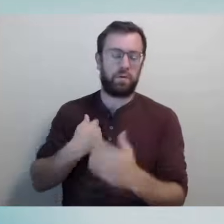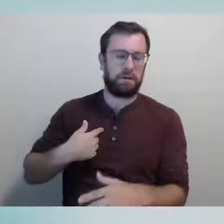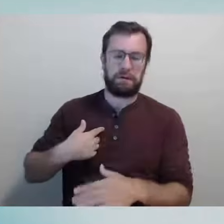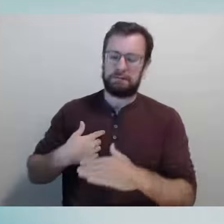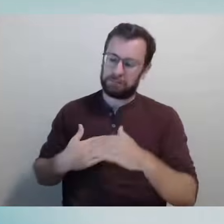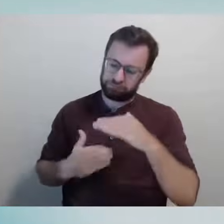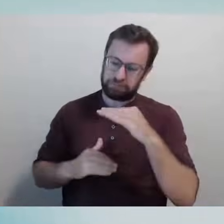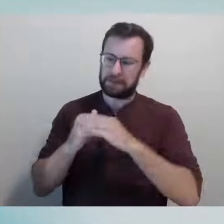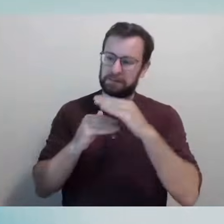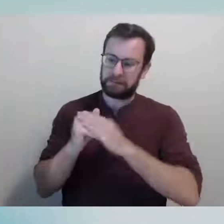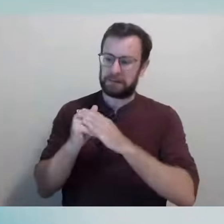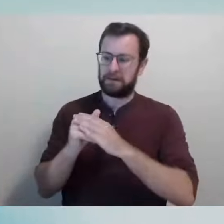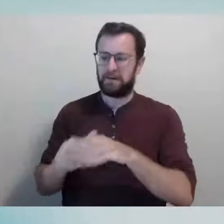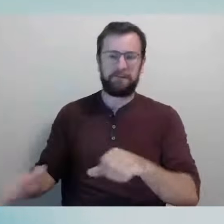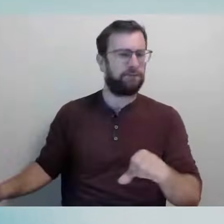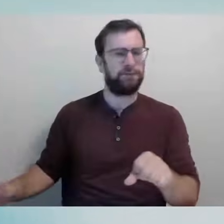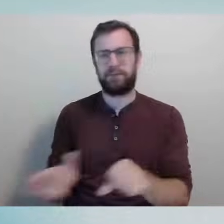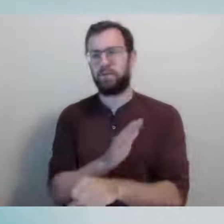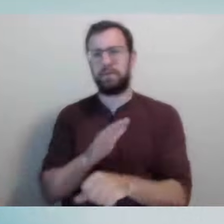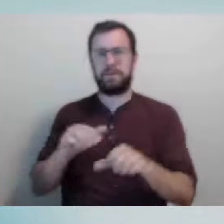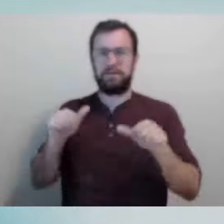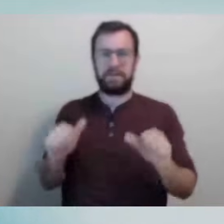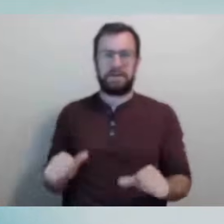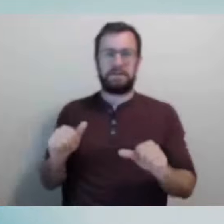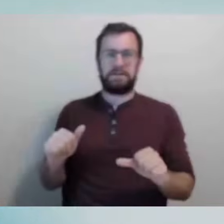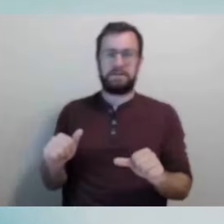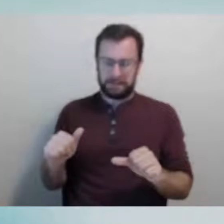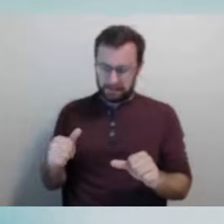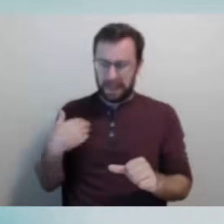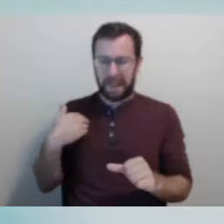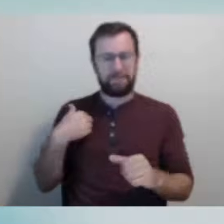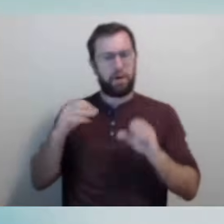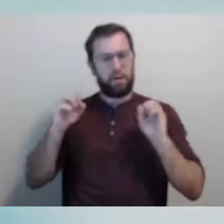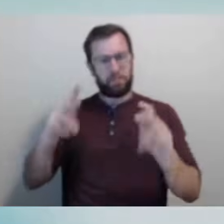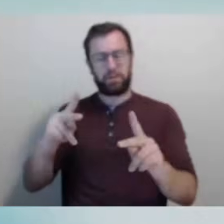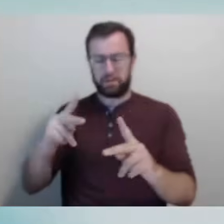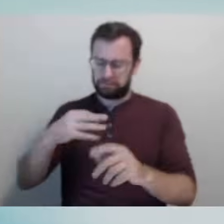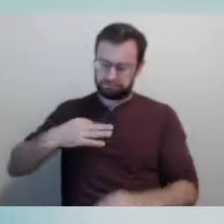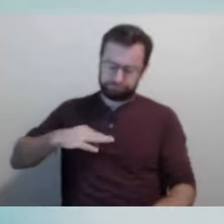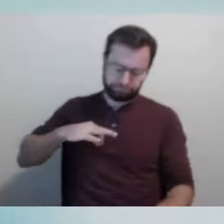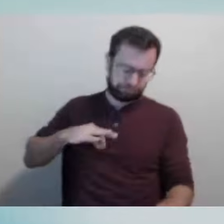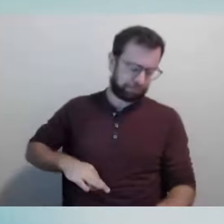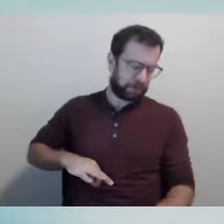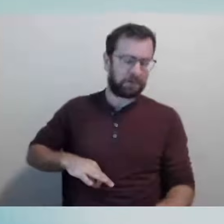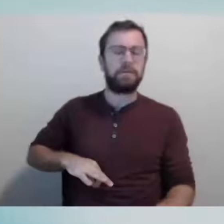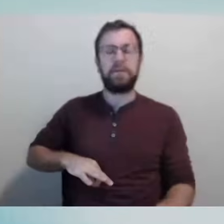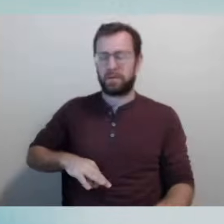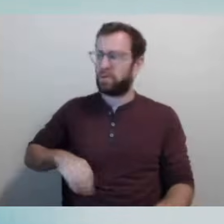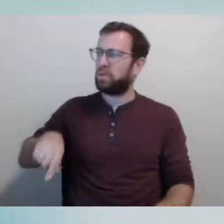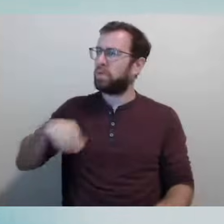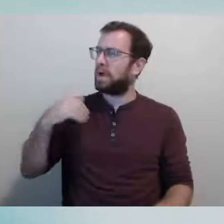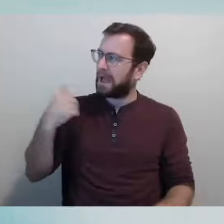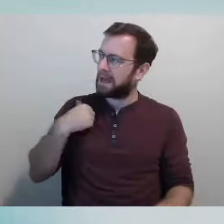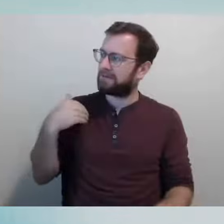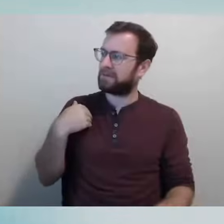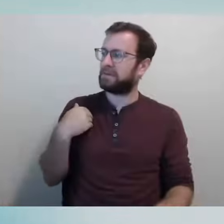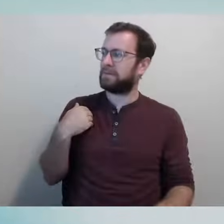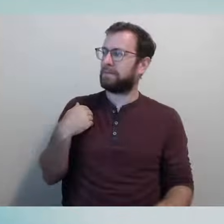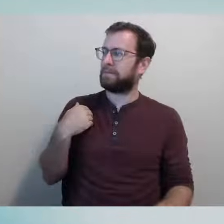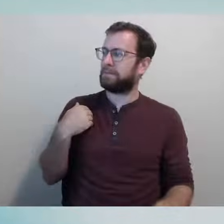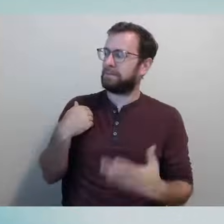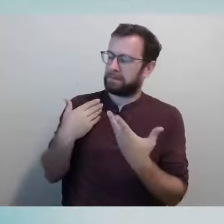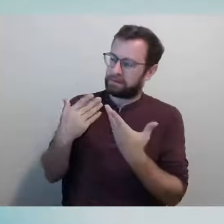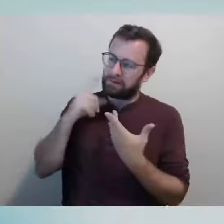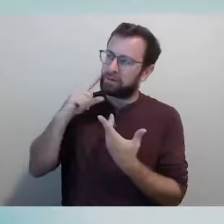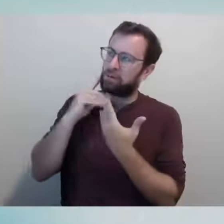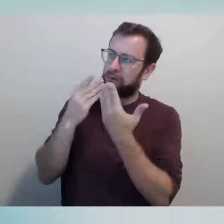we actually have the opportunity and privilege to pray to Him subhanahu wa ta'ala. That